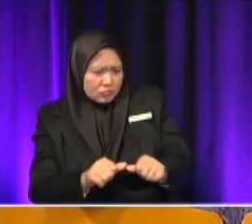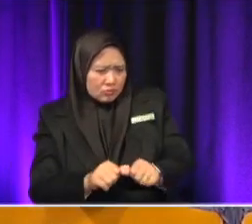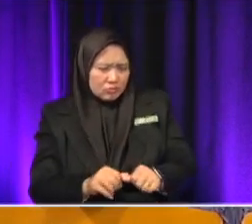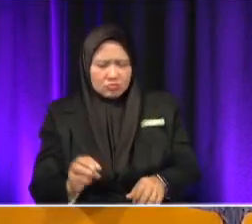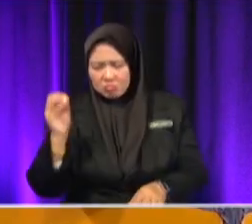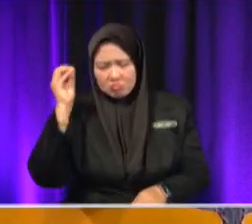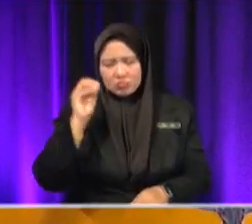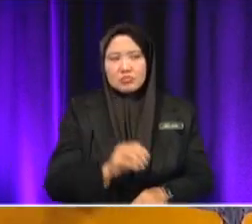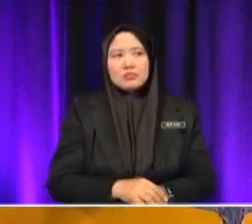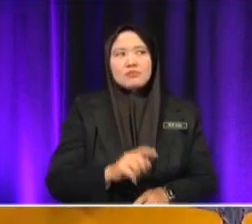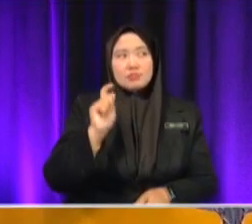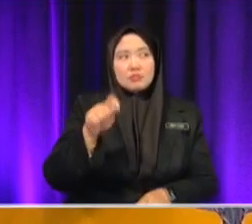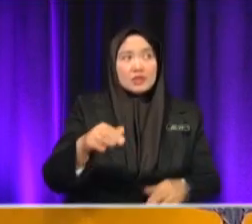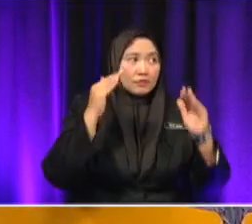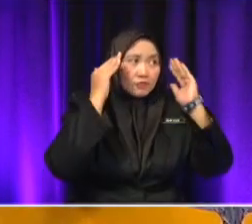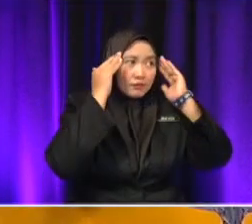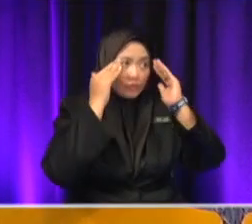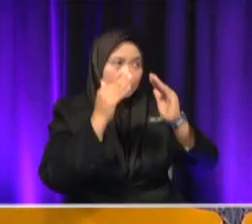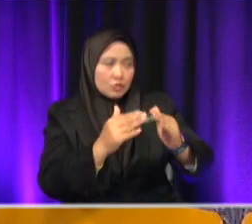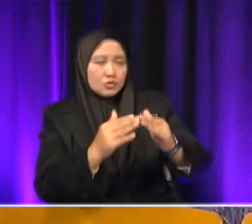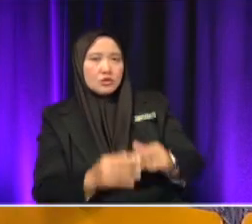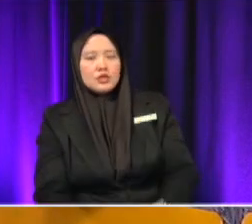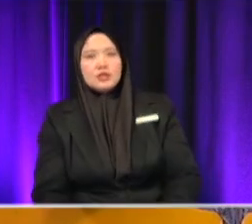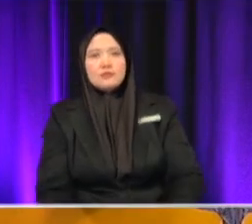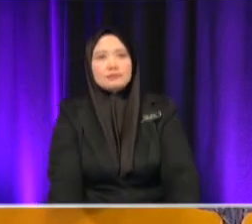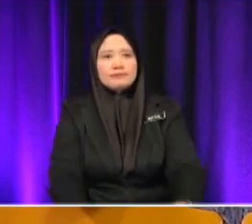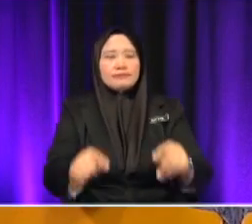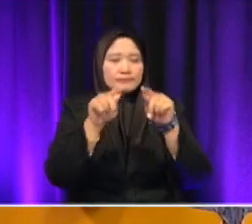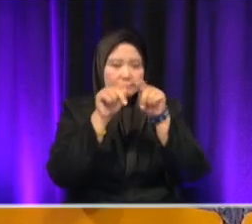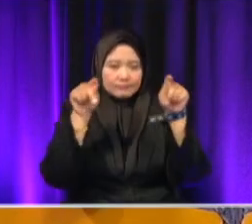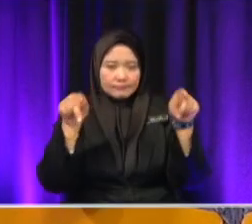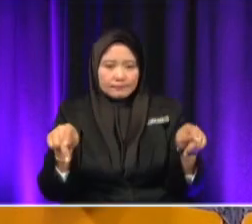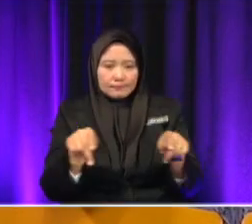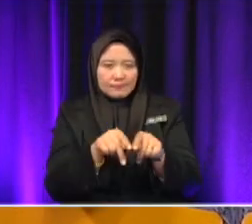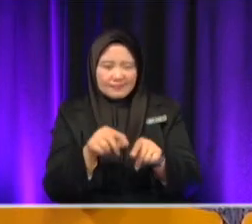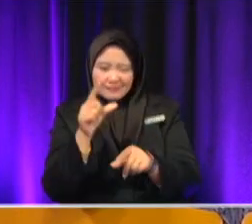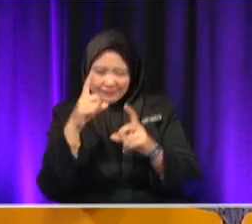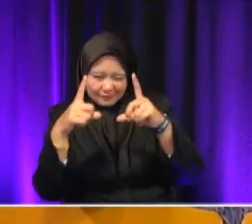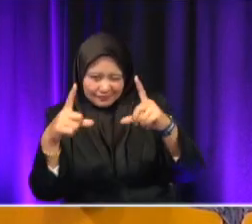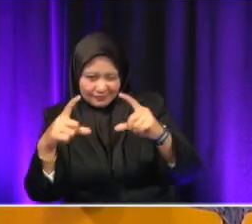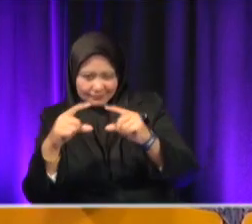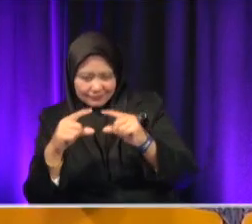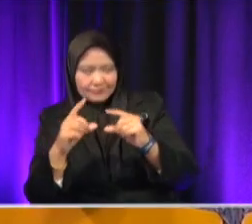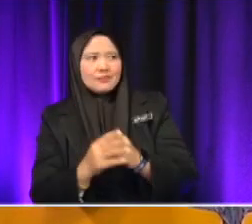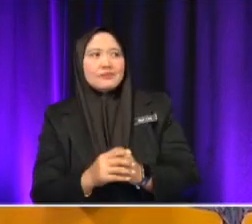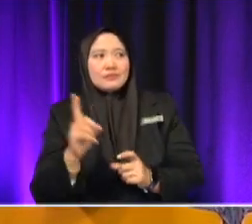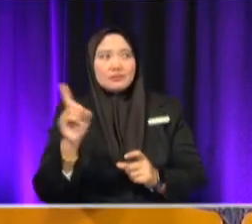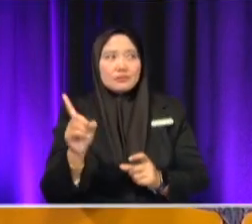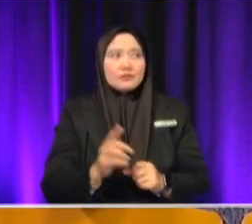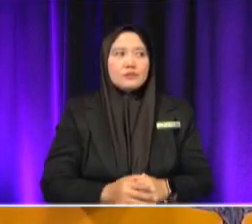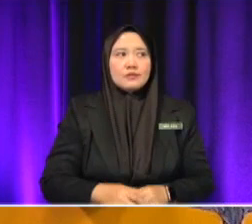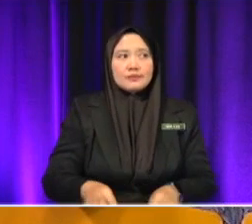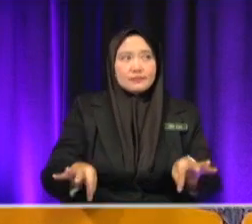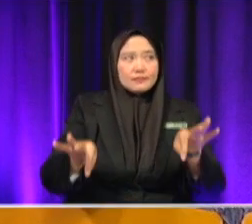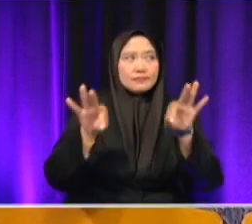answer, compare it to the other options. So this is important as well. So when you zoom in on the article, this